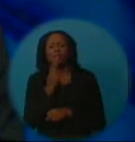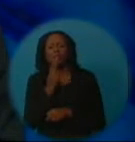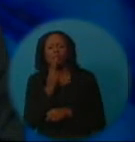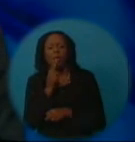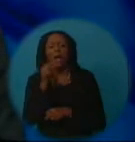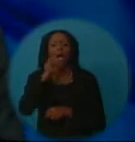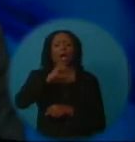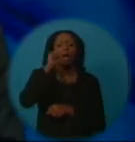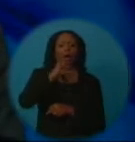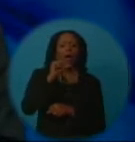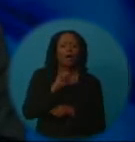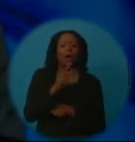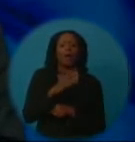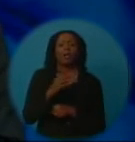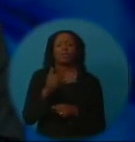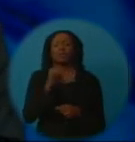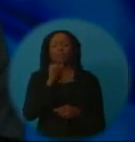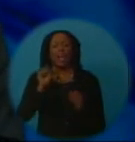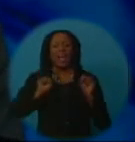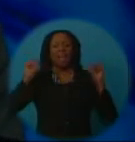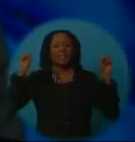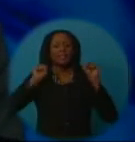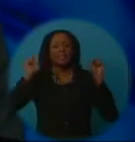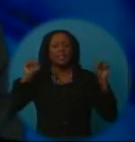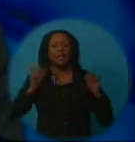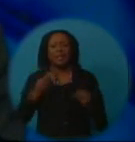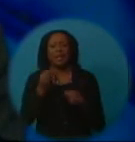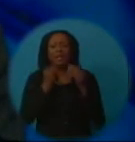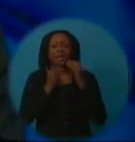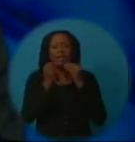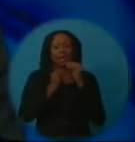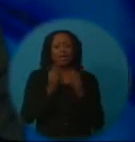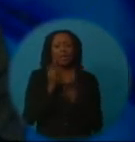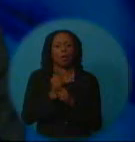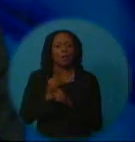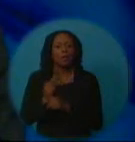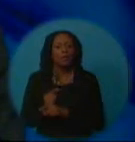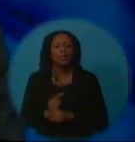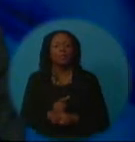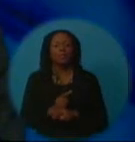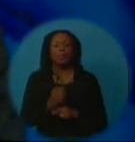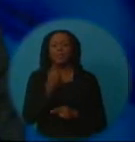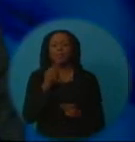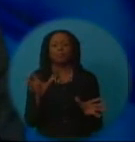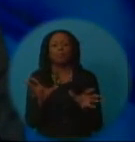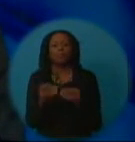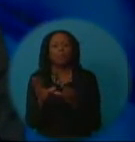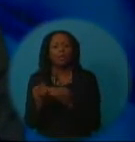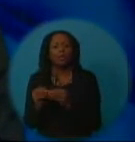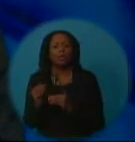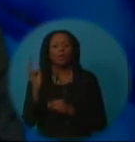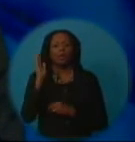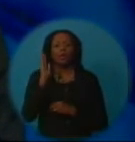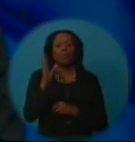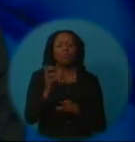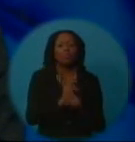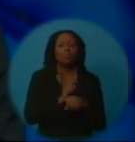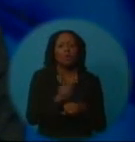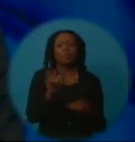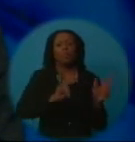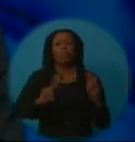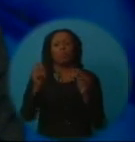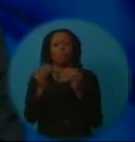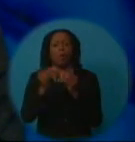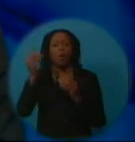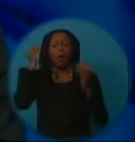use, alcohol abuse, and a lack of exercise and proper diet. It is expected that the meeting will create or reinforce awareness in the